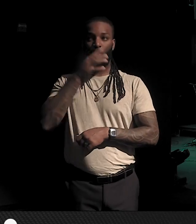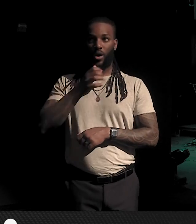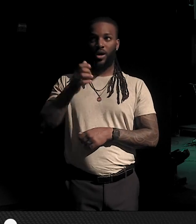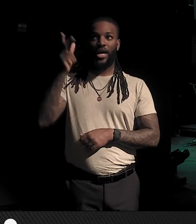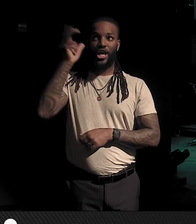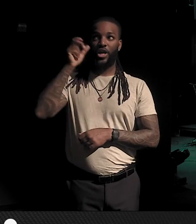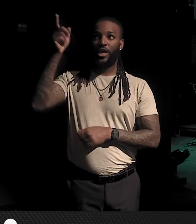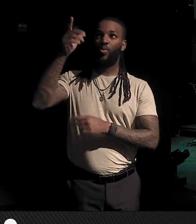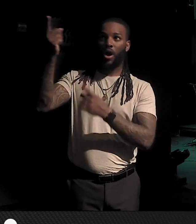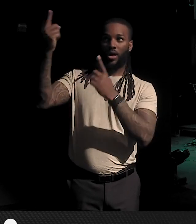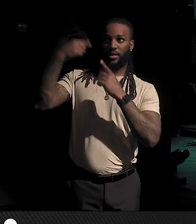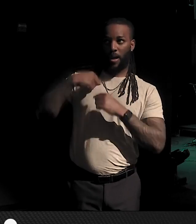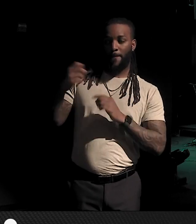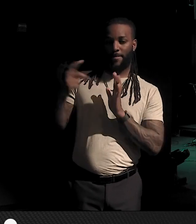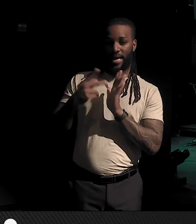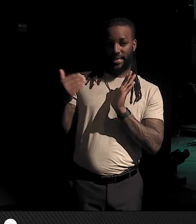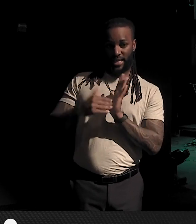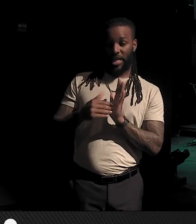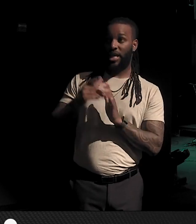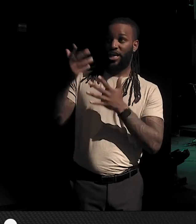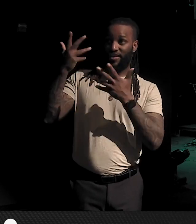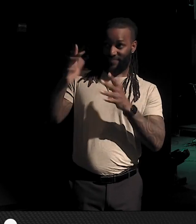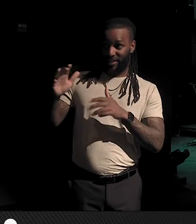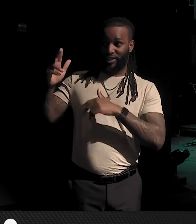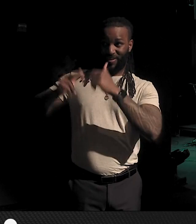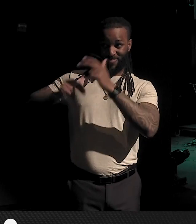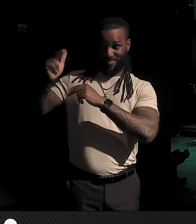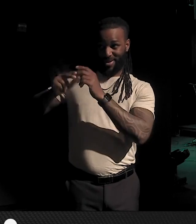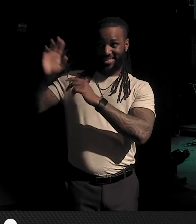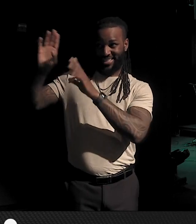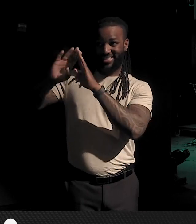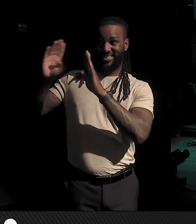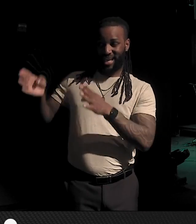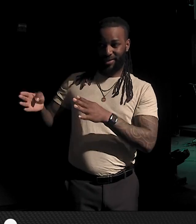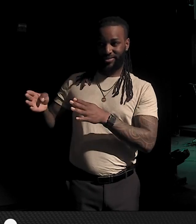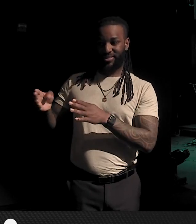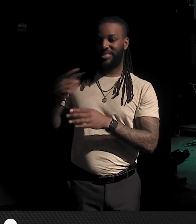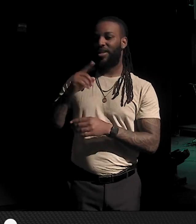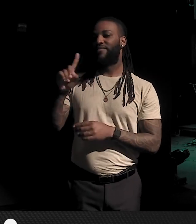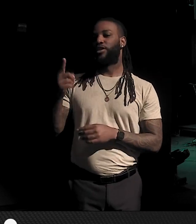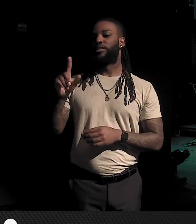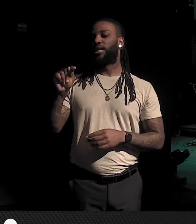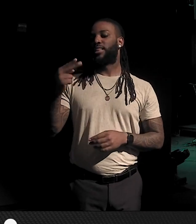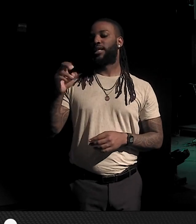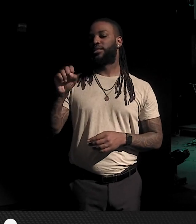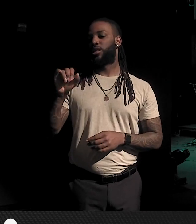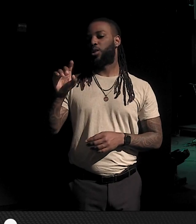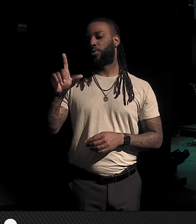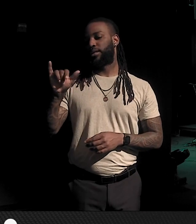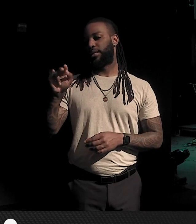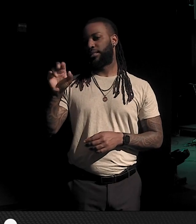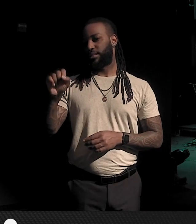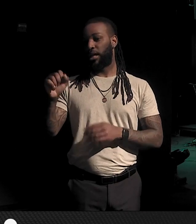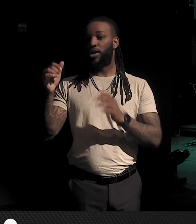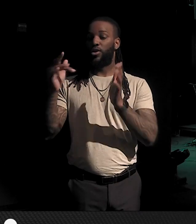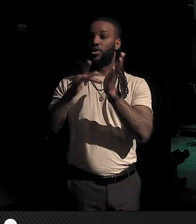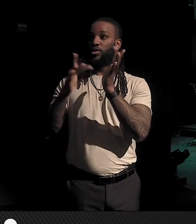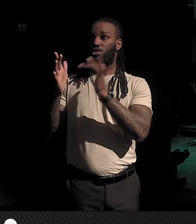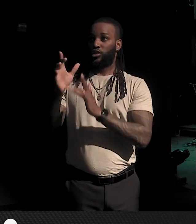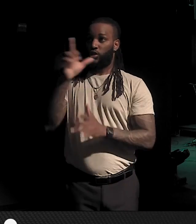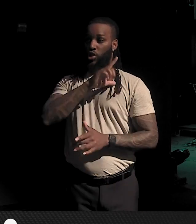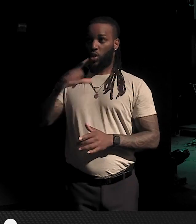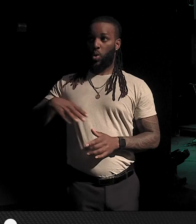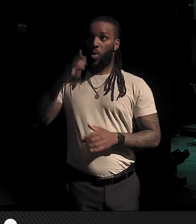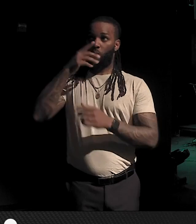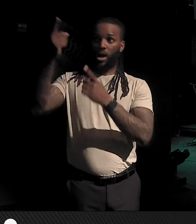again, right? When he has finished preparing a room for us in heaven, it says in 1 Thessalonians, for the Lord himself will come down from heaven with a loud command,